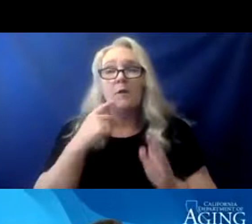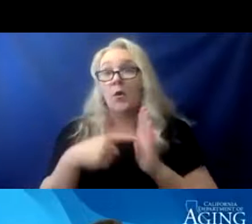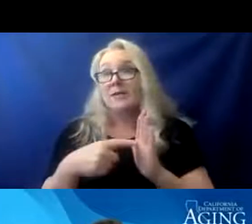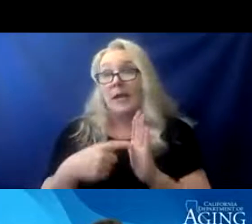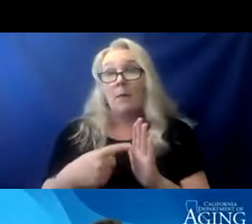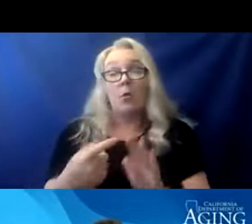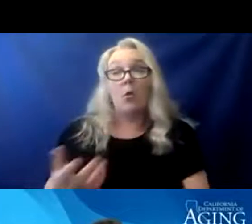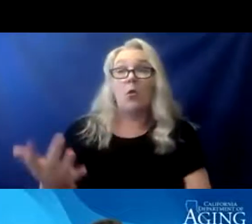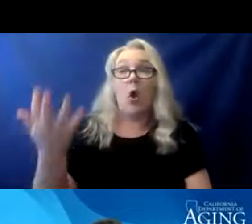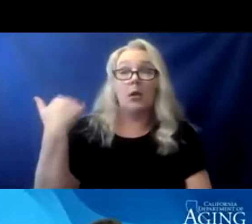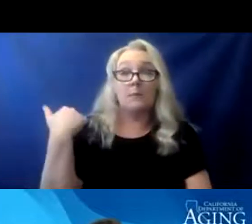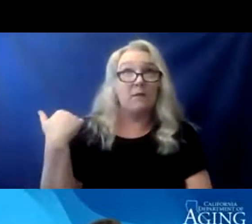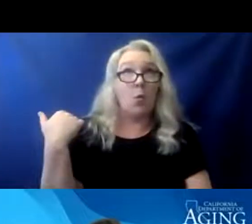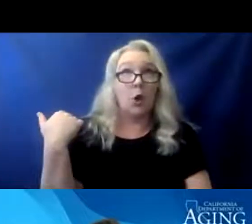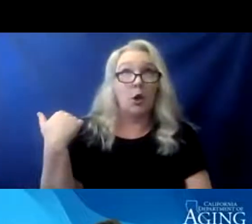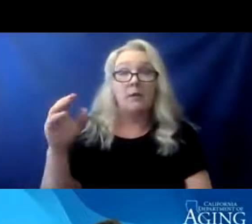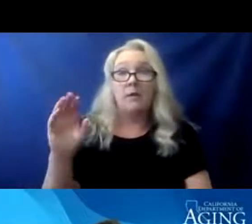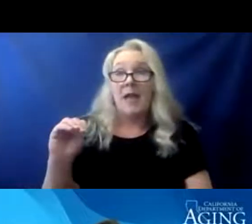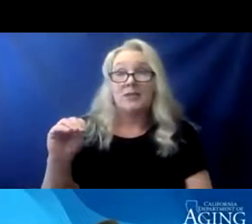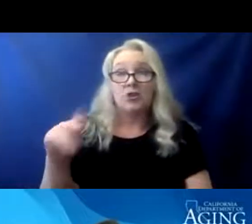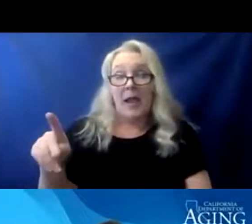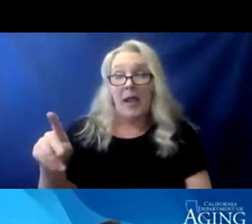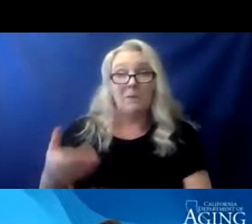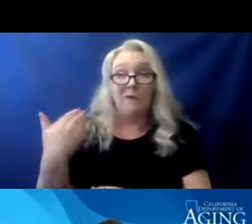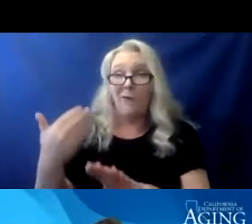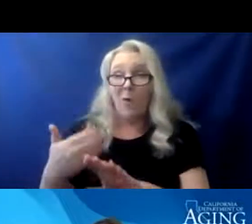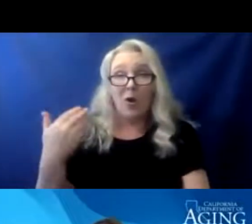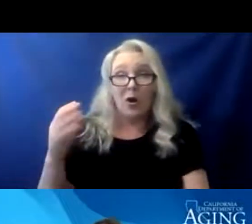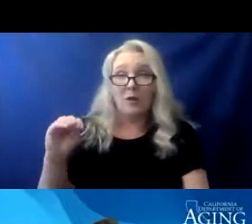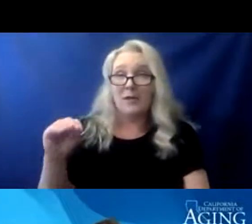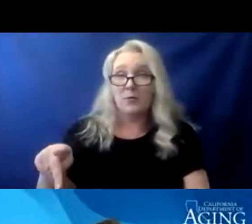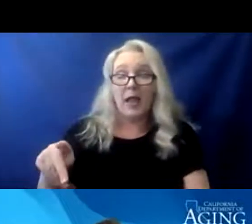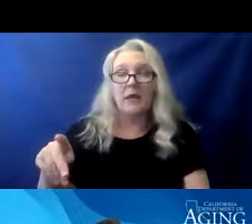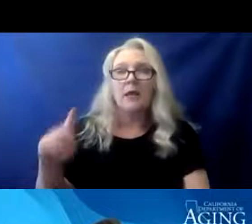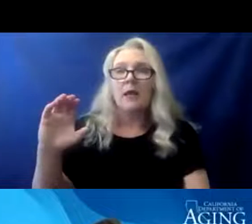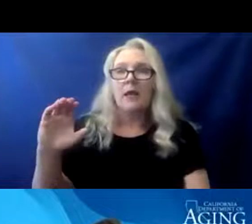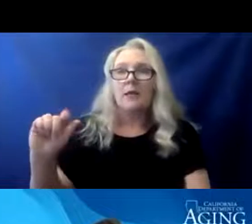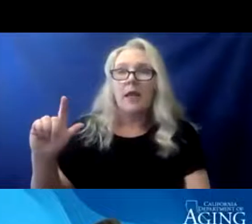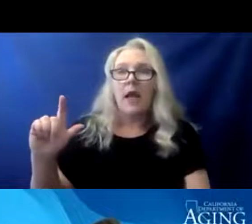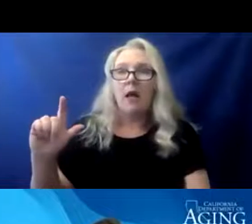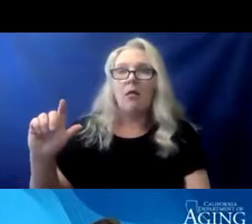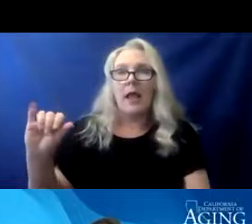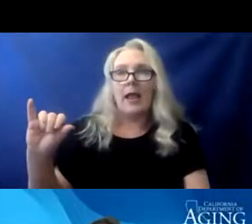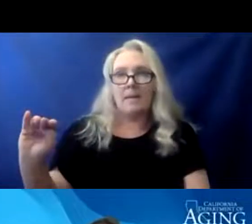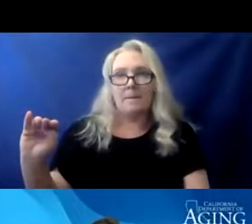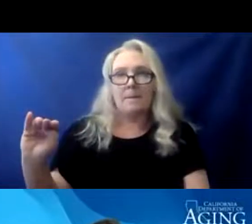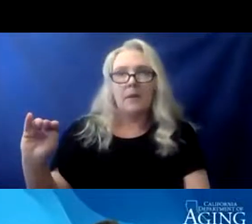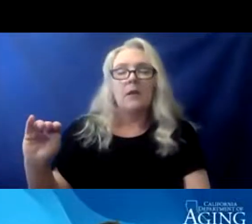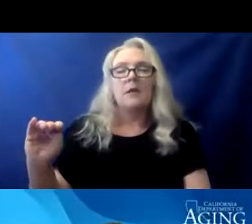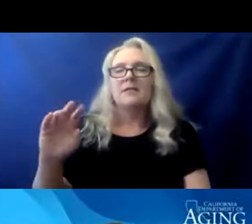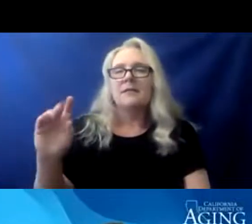before the master plan, of course, CalAIM, the Medicaid reimagining is being led by